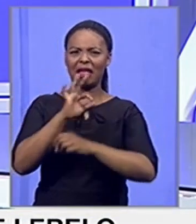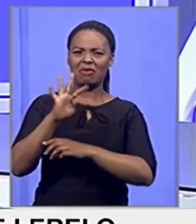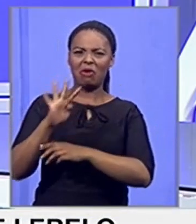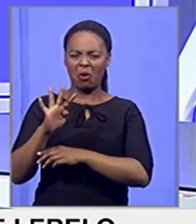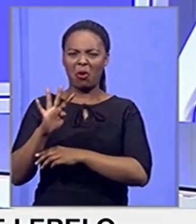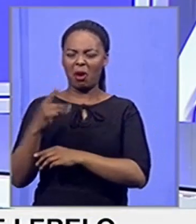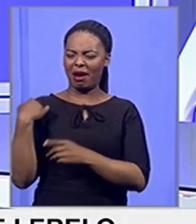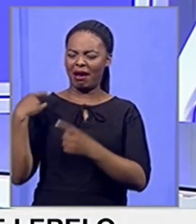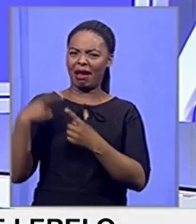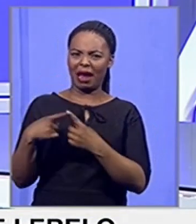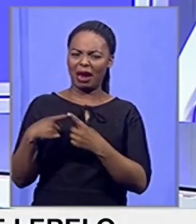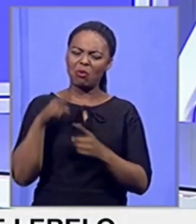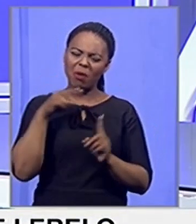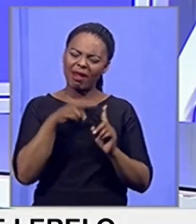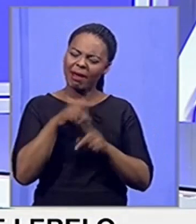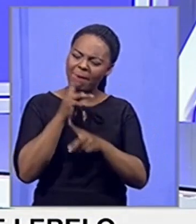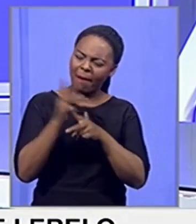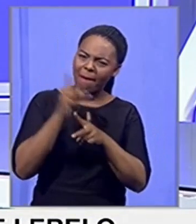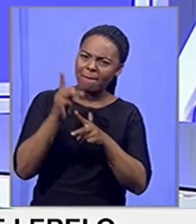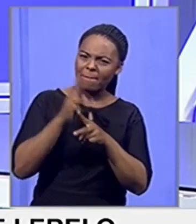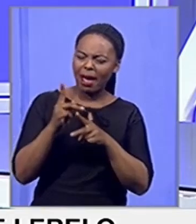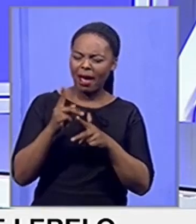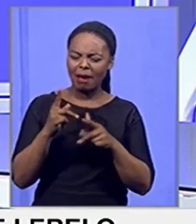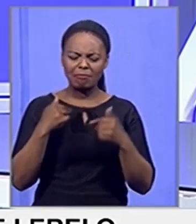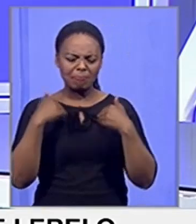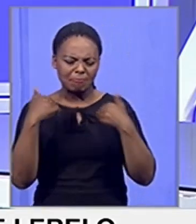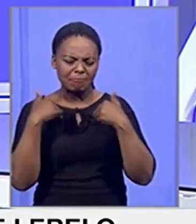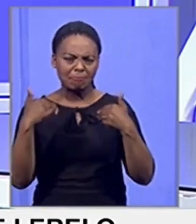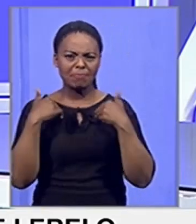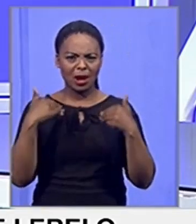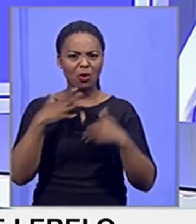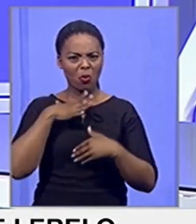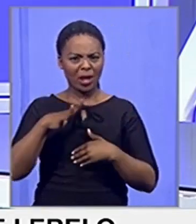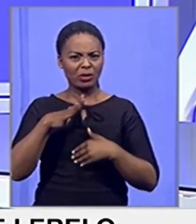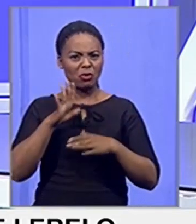ha ntse o lokisetsa lebelo le o ntse o nahanne hore o batla hore ba rekoto